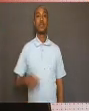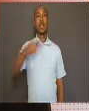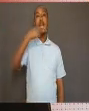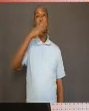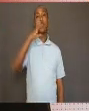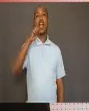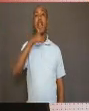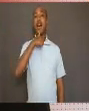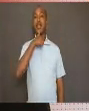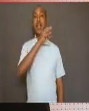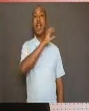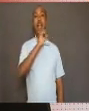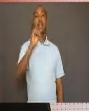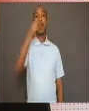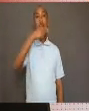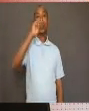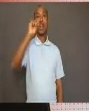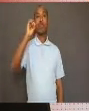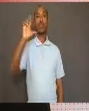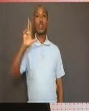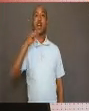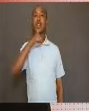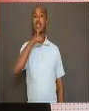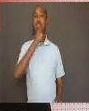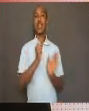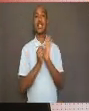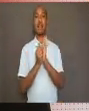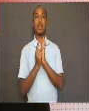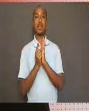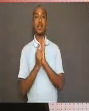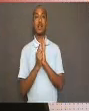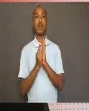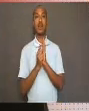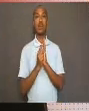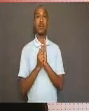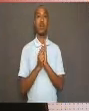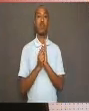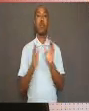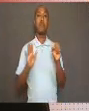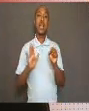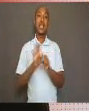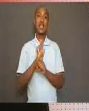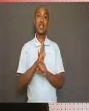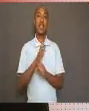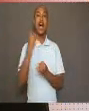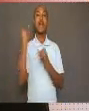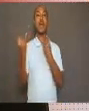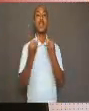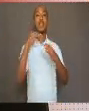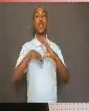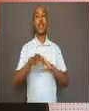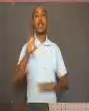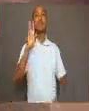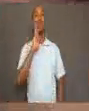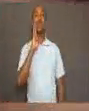Hydrochloric acid and nitric acid, for example, are almost completely ionized in